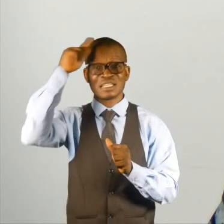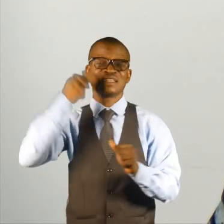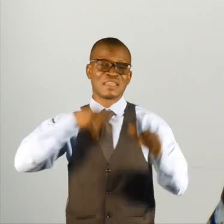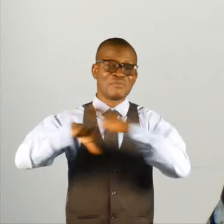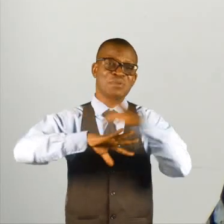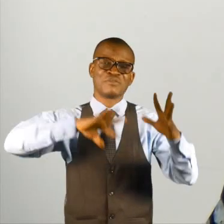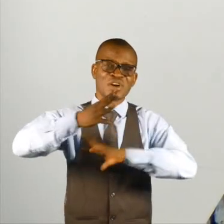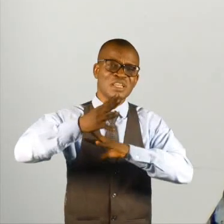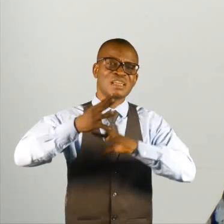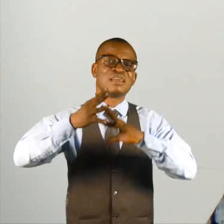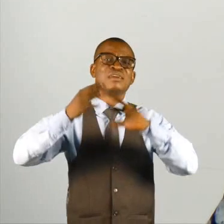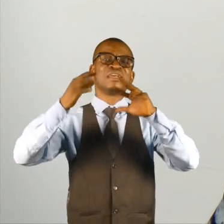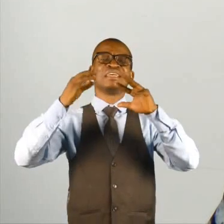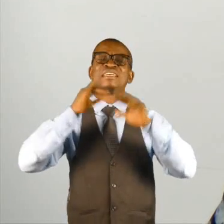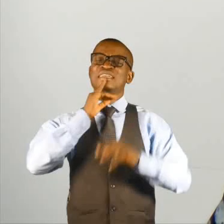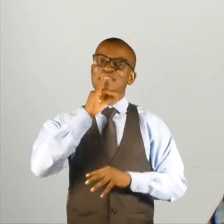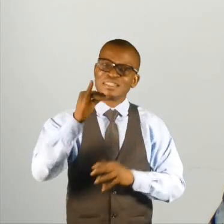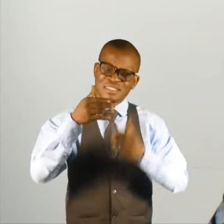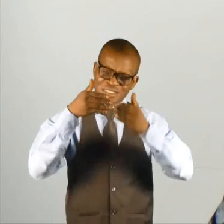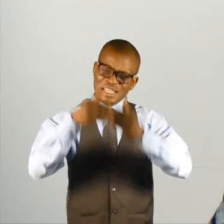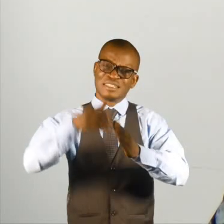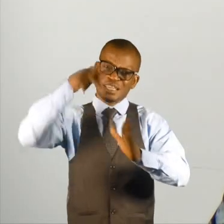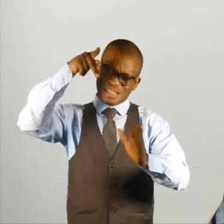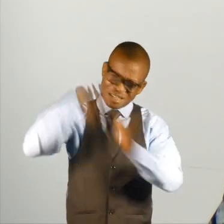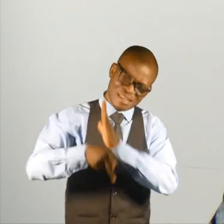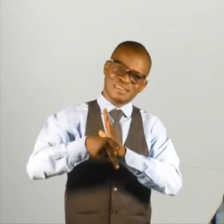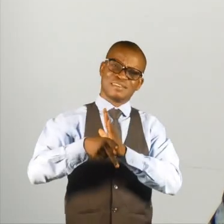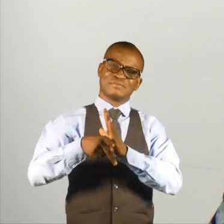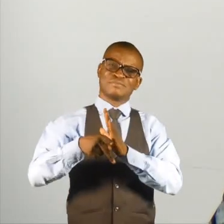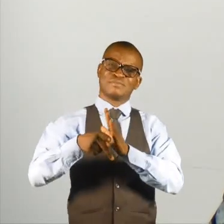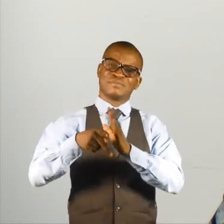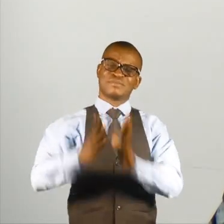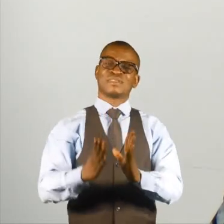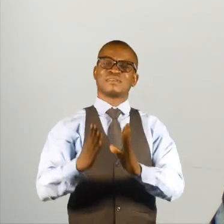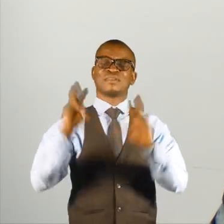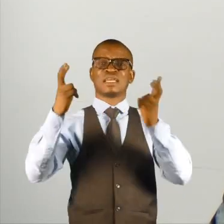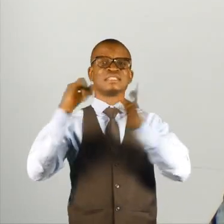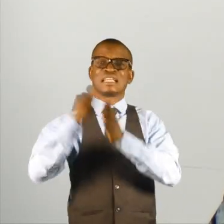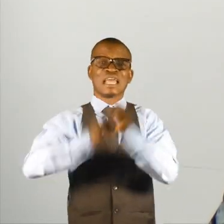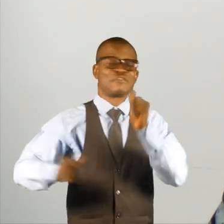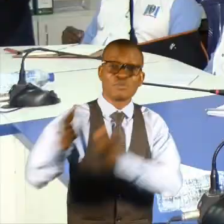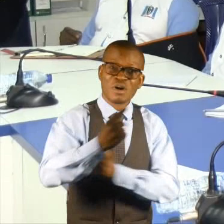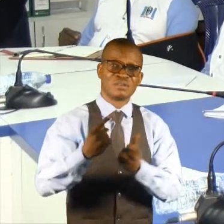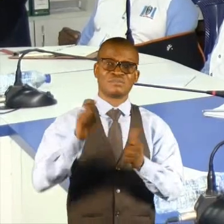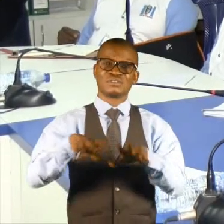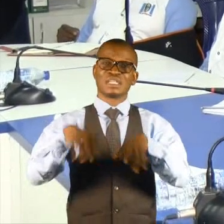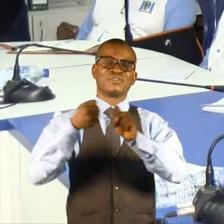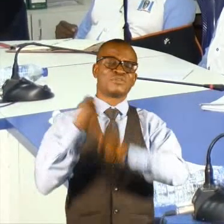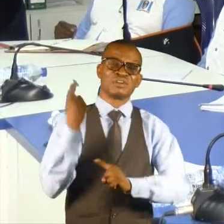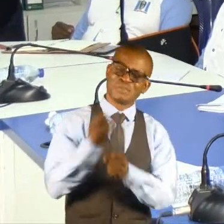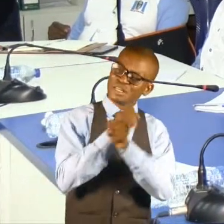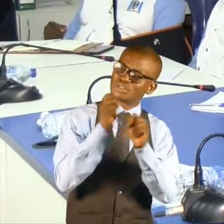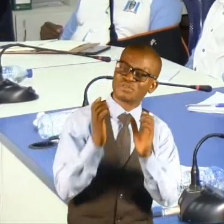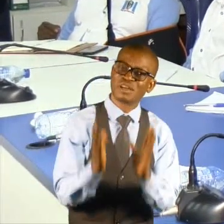sexual and gender-based violence is a potential murder case. So I think everyone should remember that. Handle